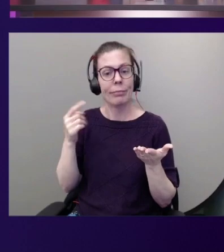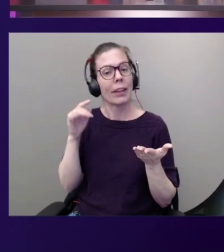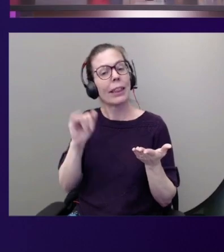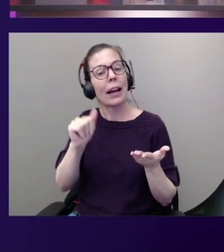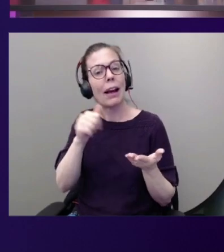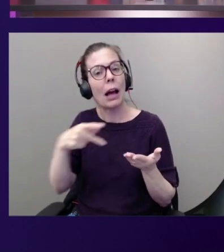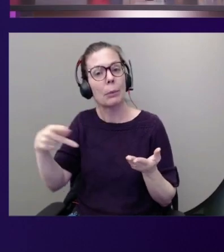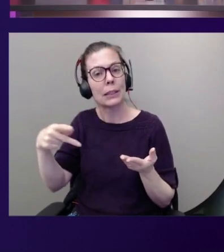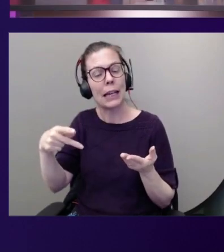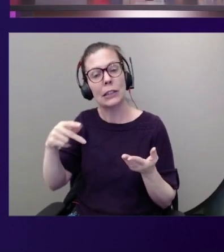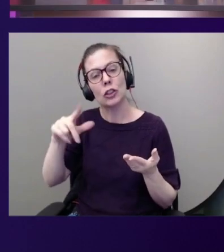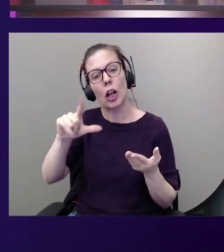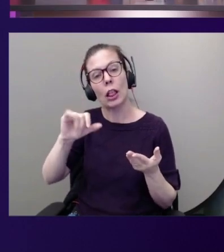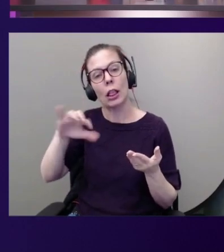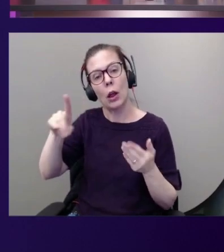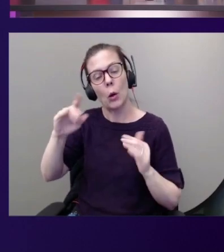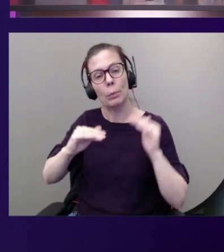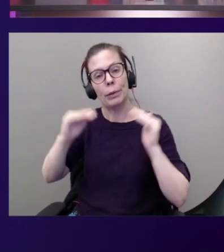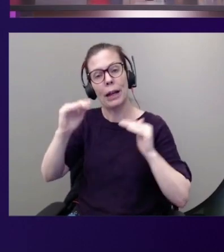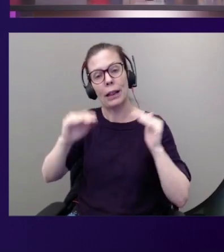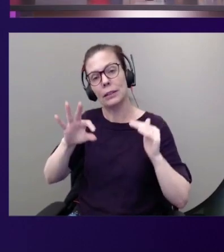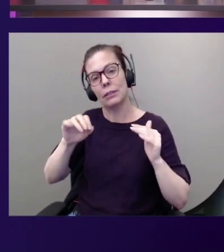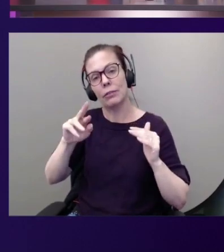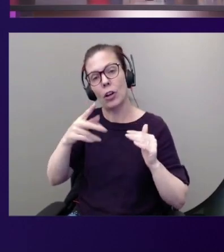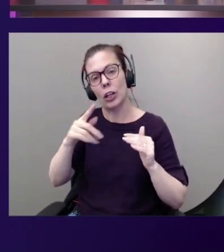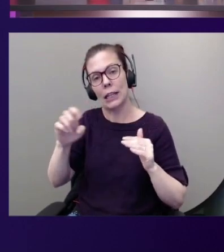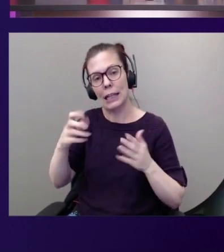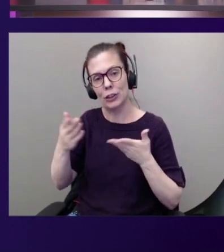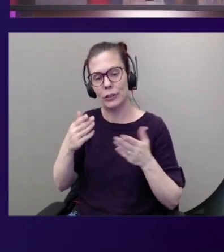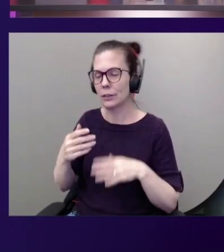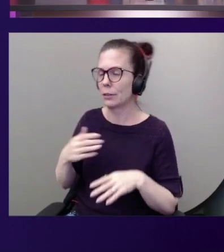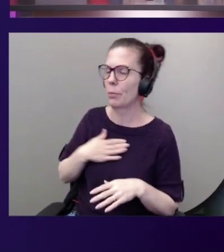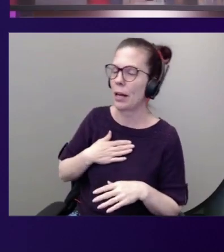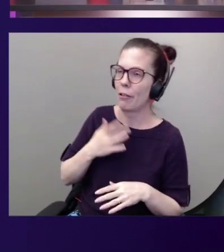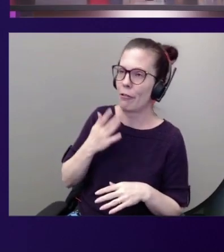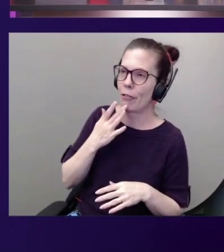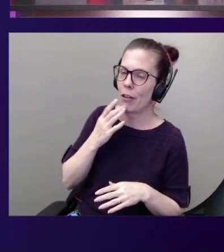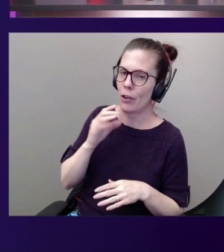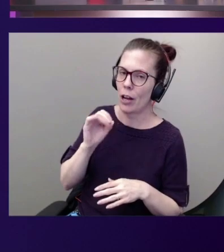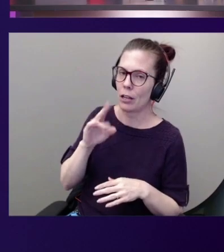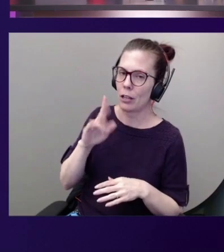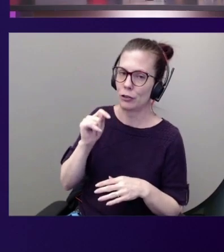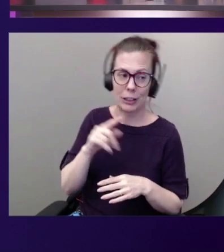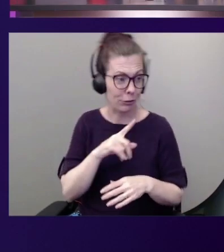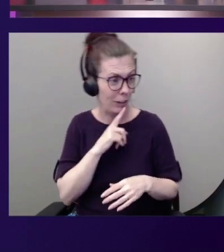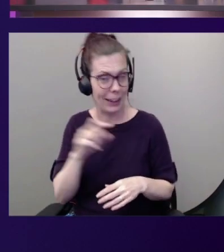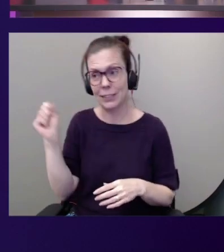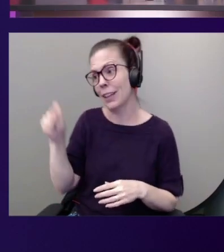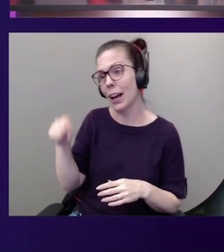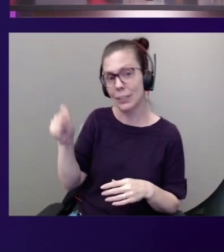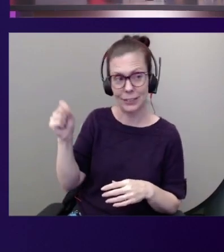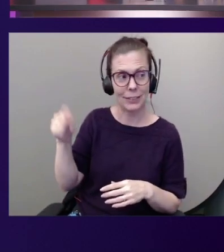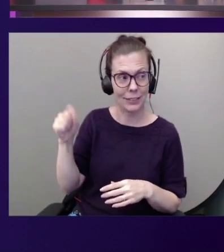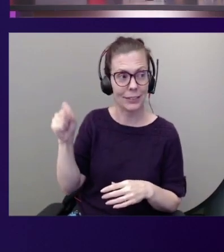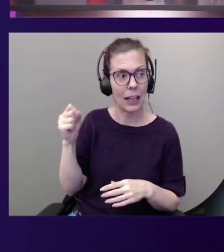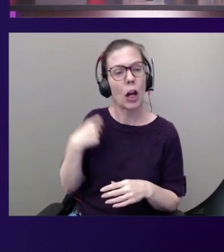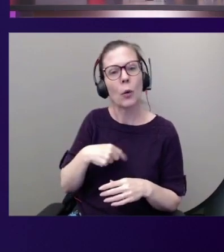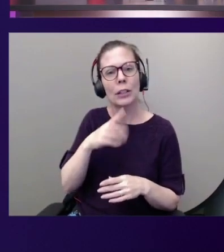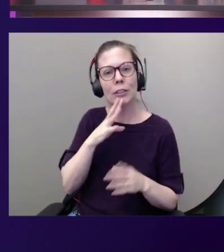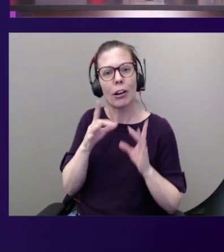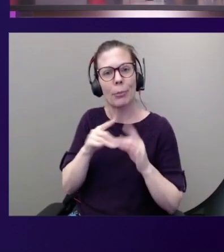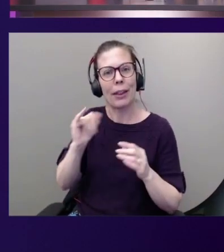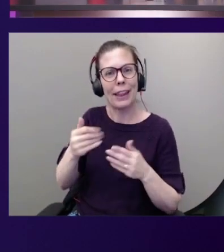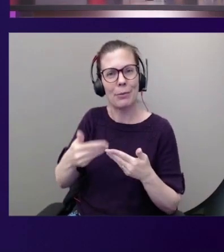application load-balanced Fargate service. My favorite construct, actually. Is it really? It is, yeah. And we were talking about it